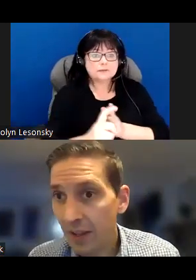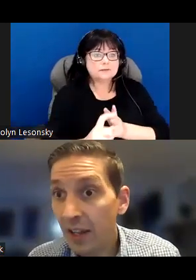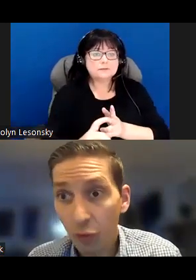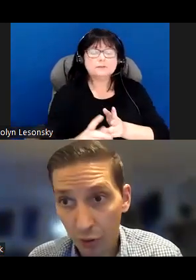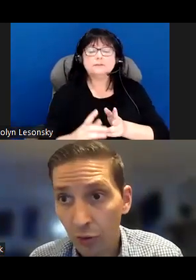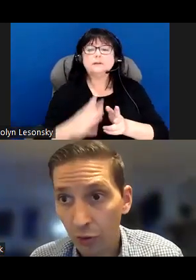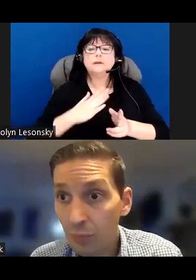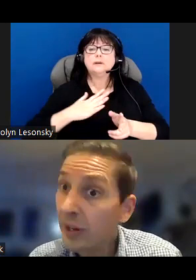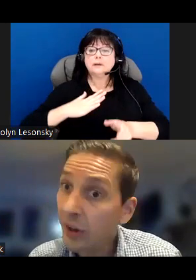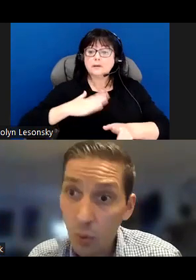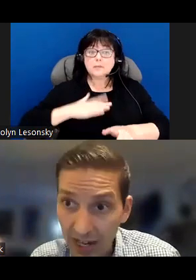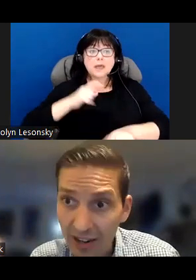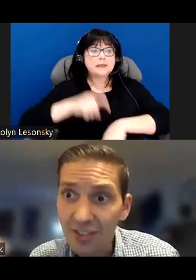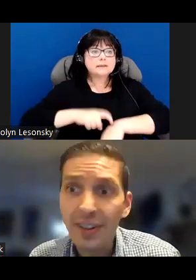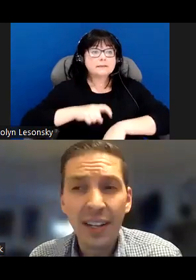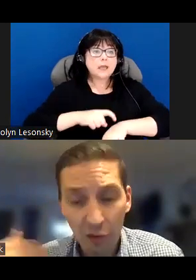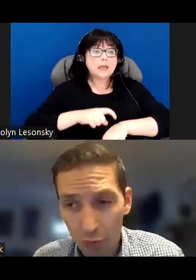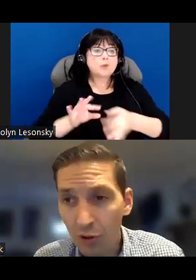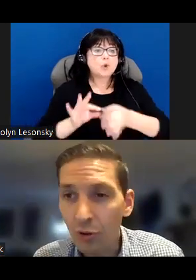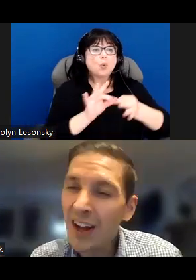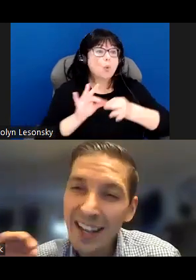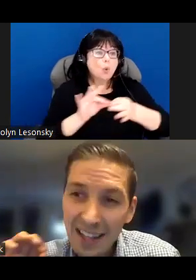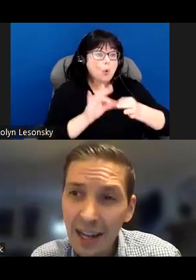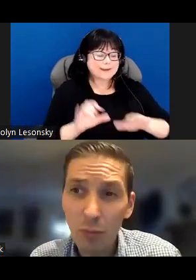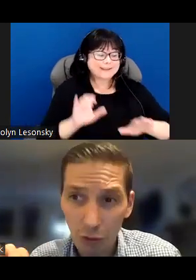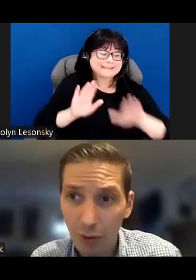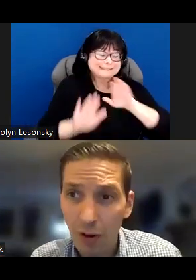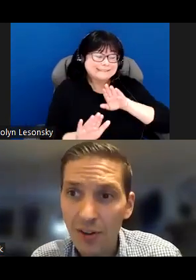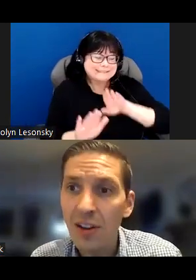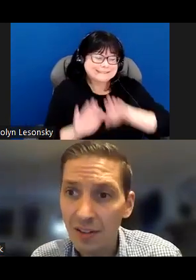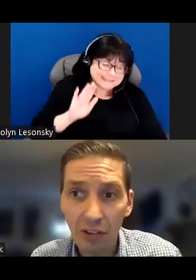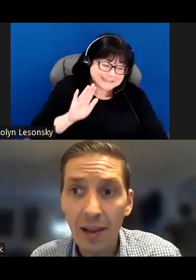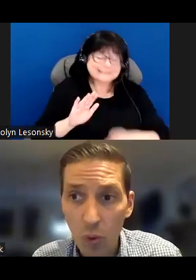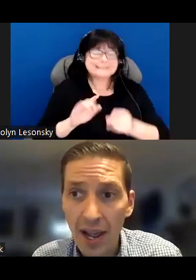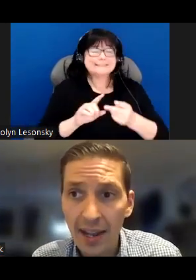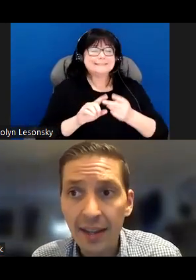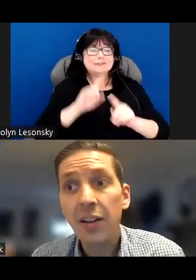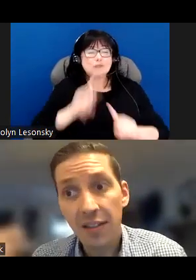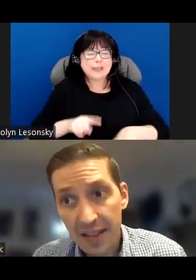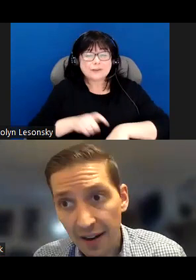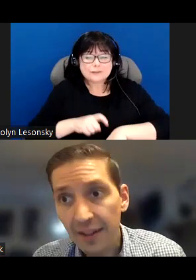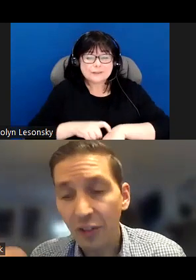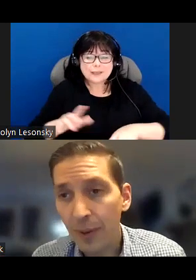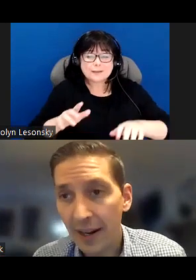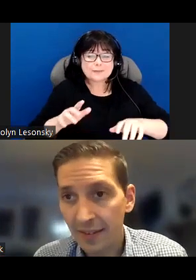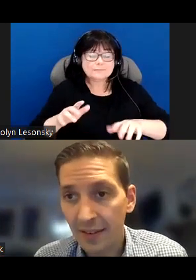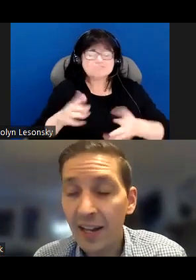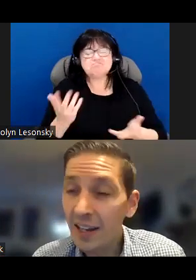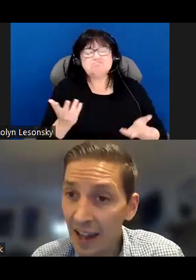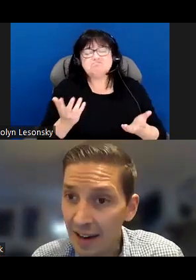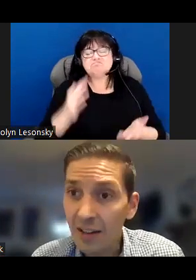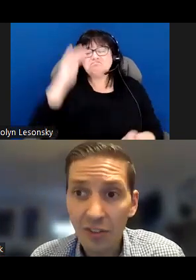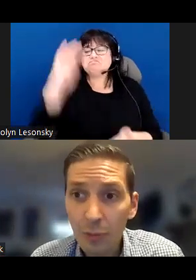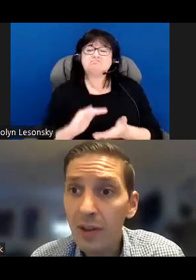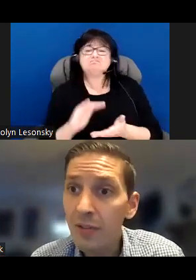time is reduced. My coordination is reduced. I can't respond in the same way to the unexpected. And